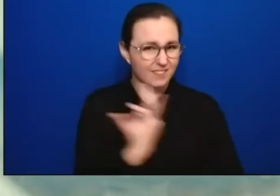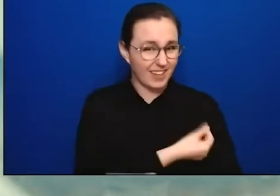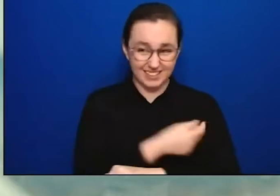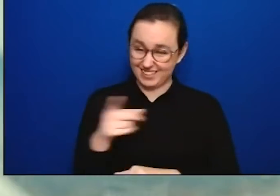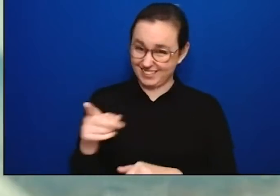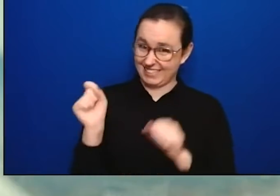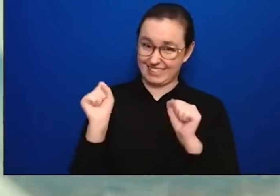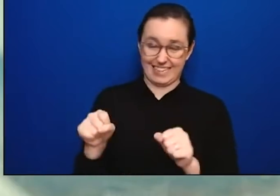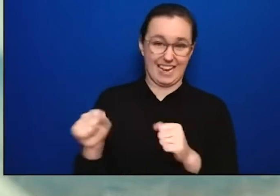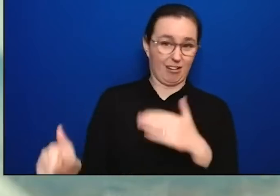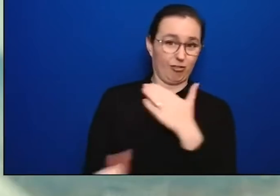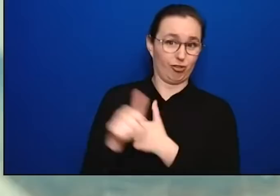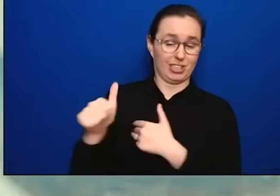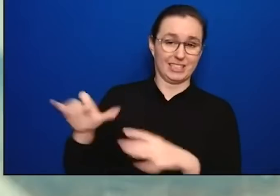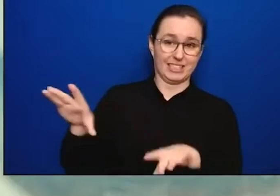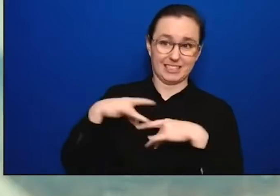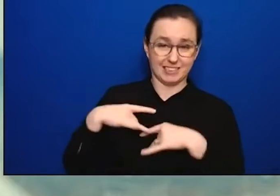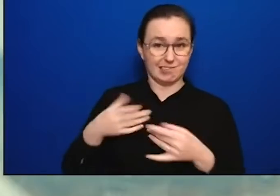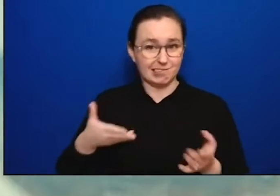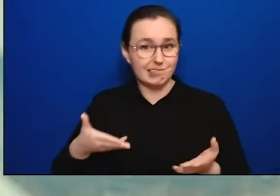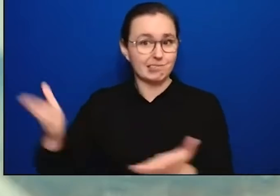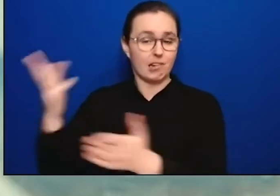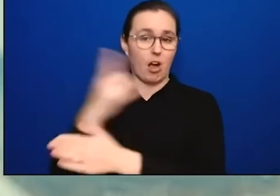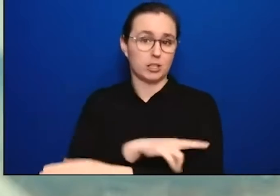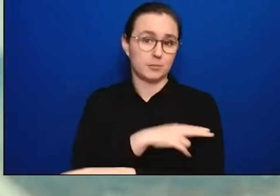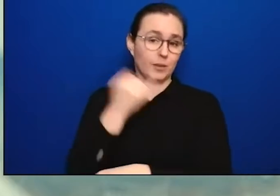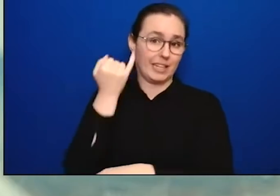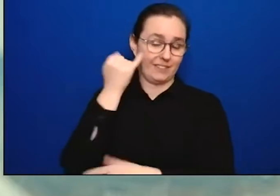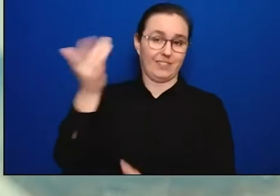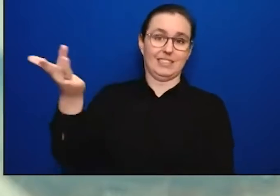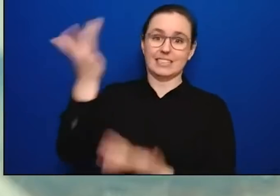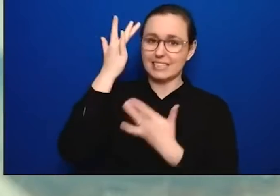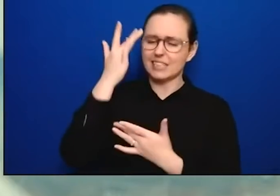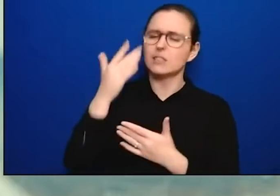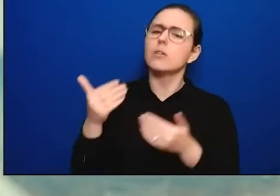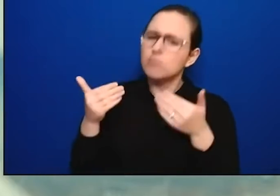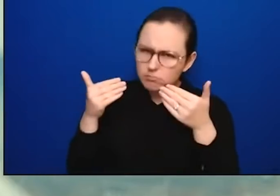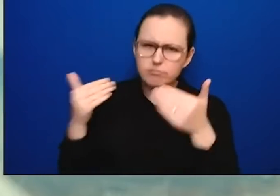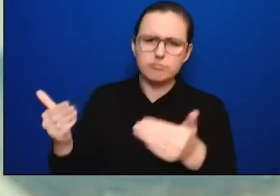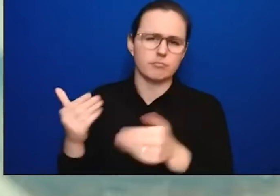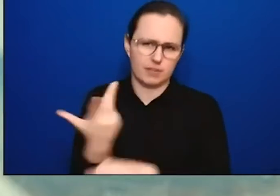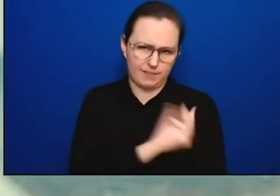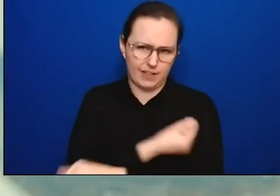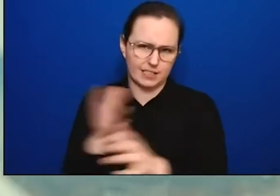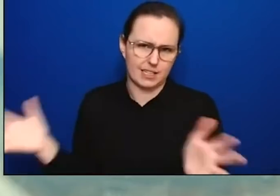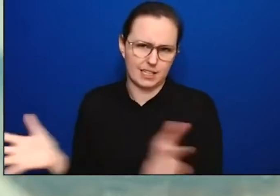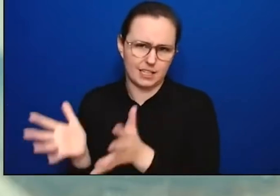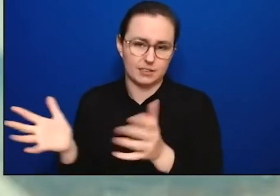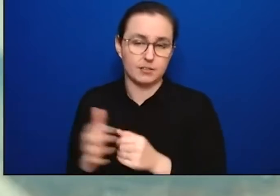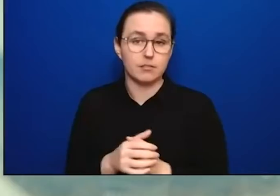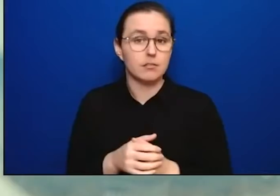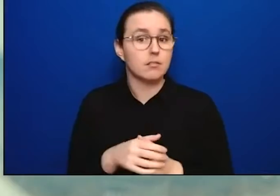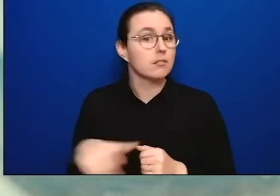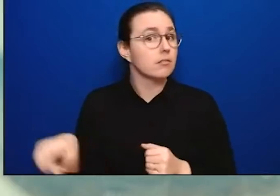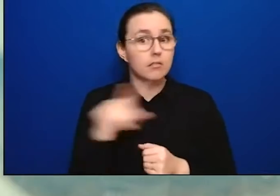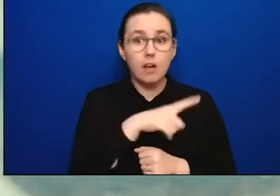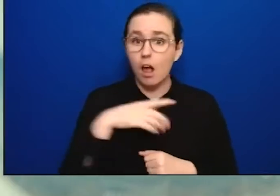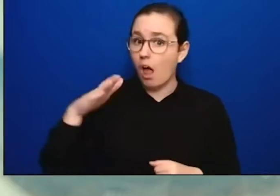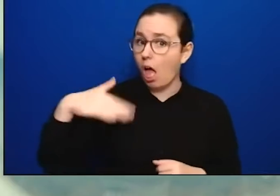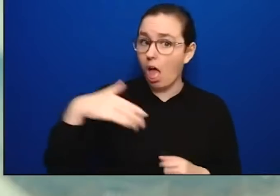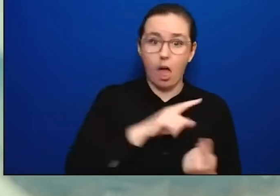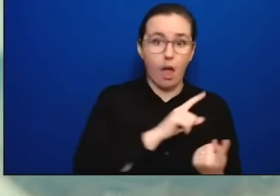they are much, much more likely to be hospitalized if they acquire COVID-19. And we encourage them to do that, as well as encourage